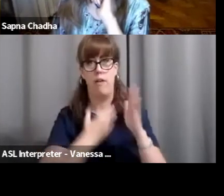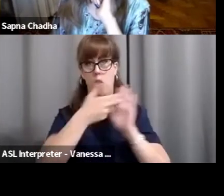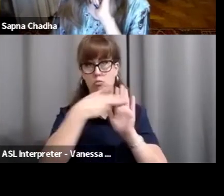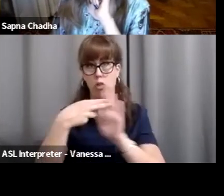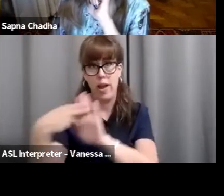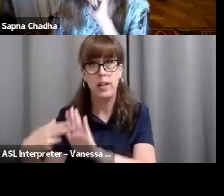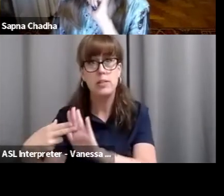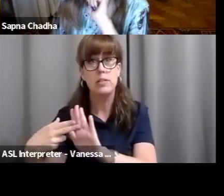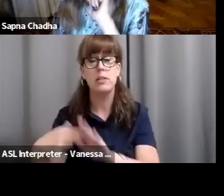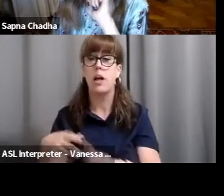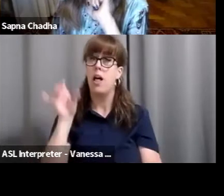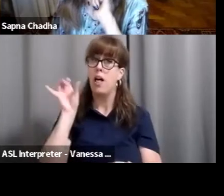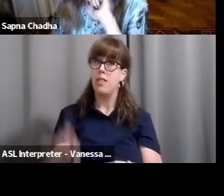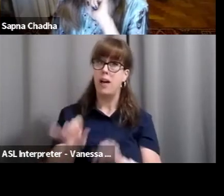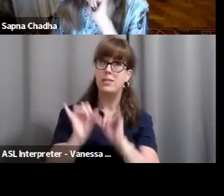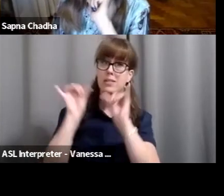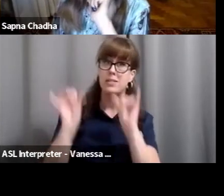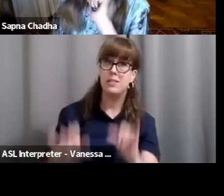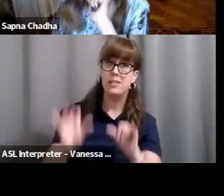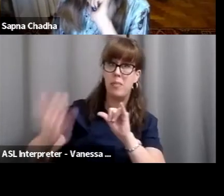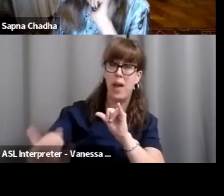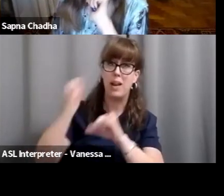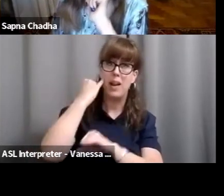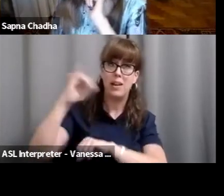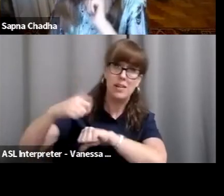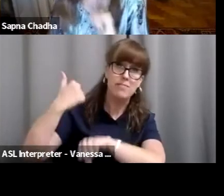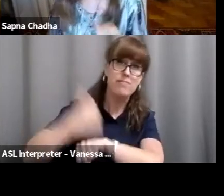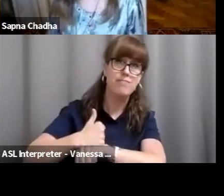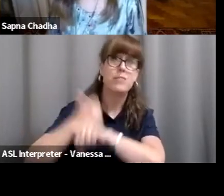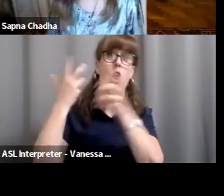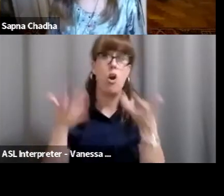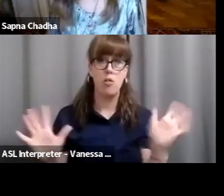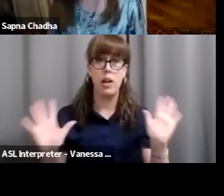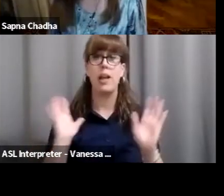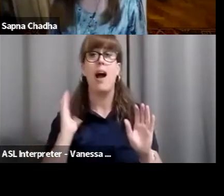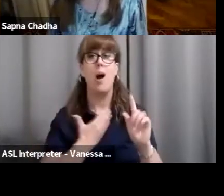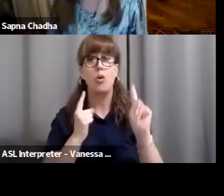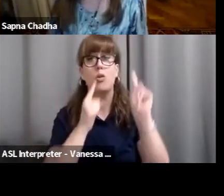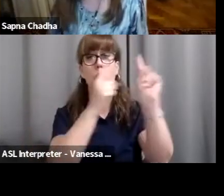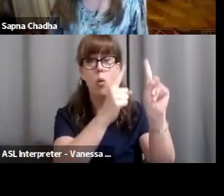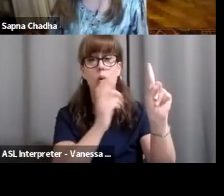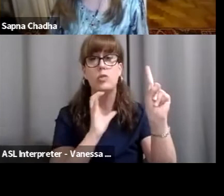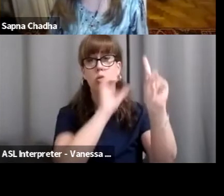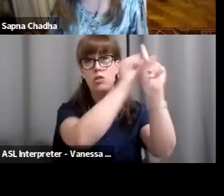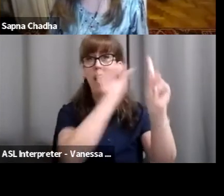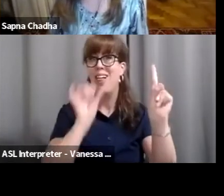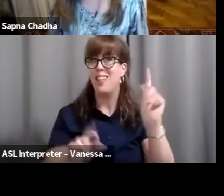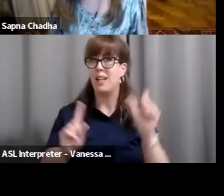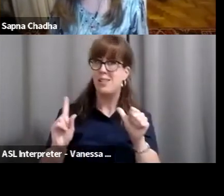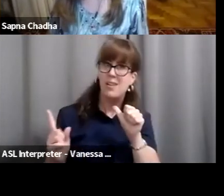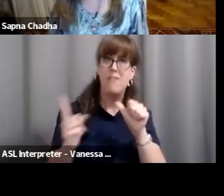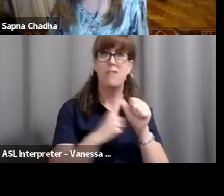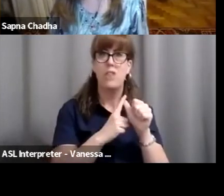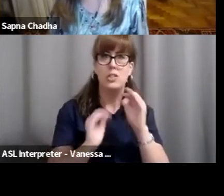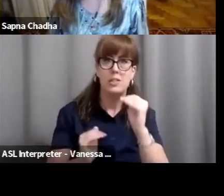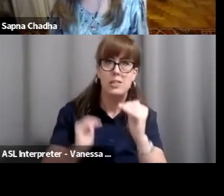is already in place, and our goal is to achieve this as an initial step for 100% of